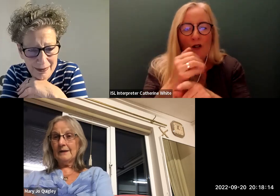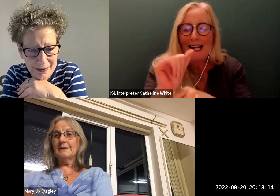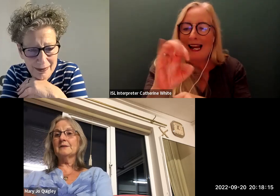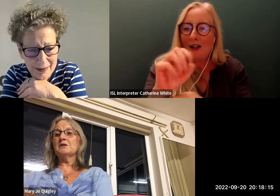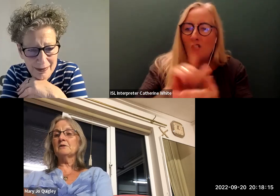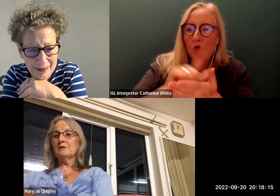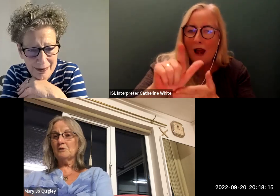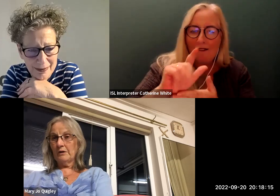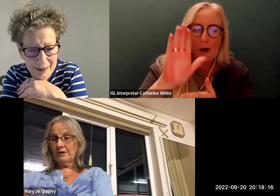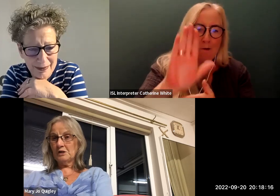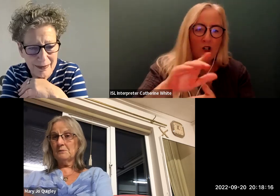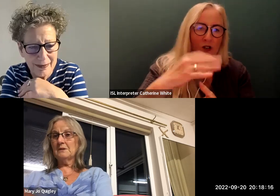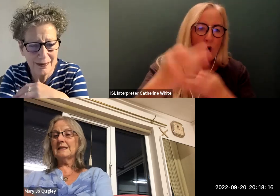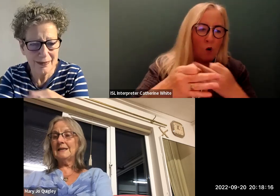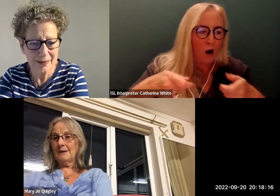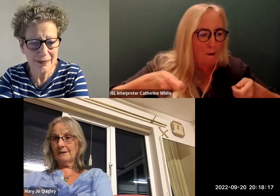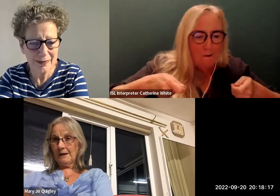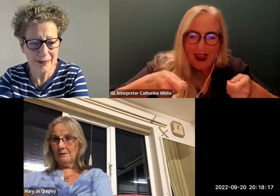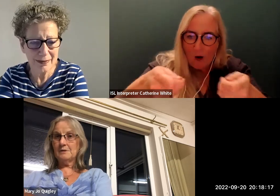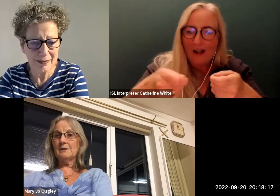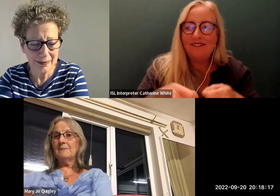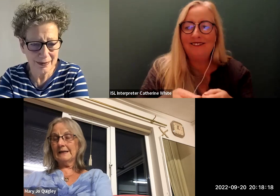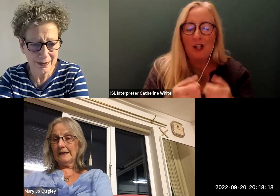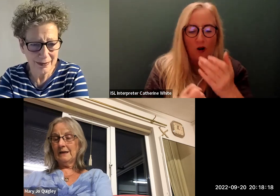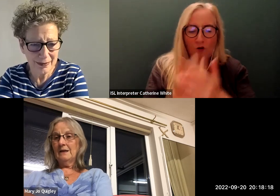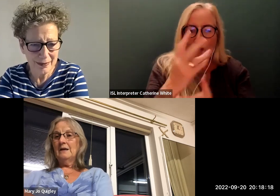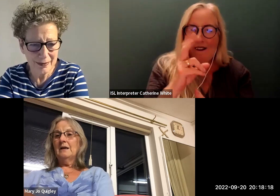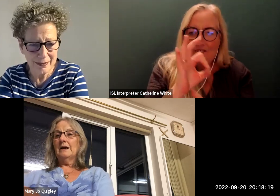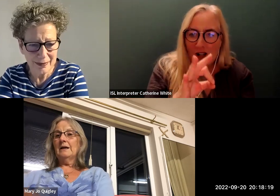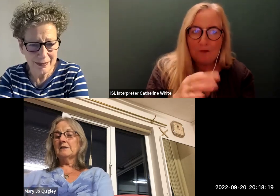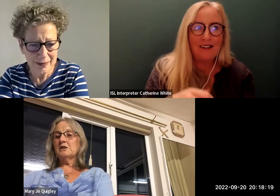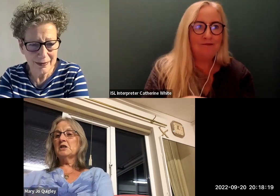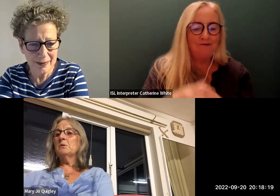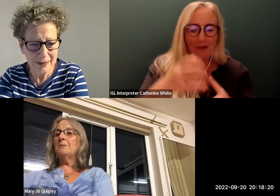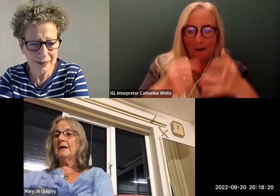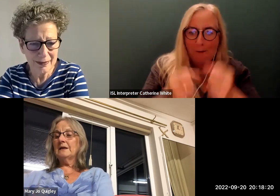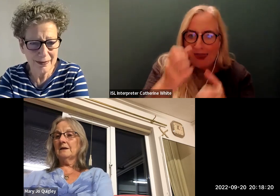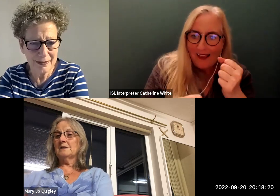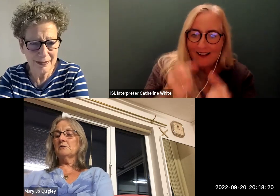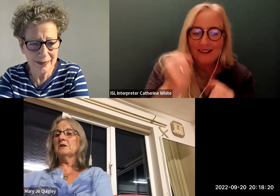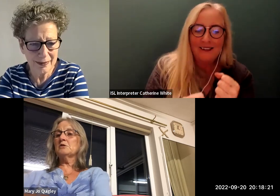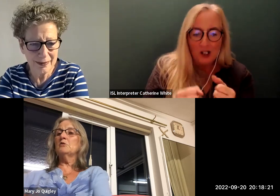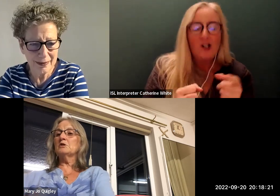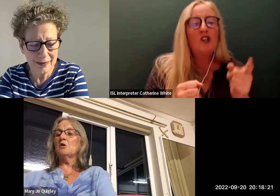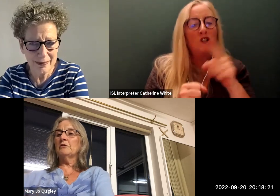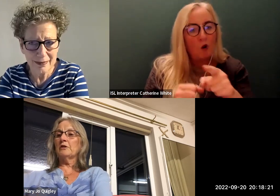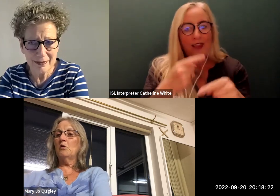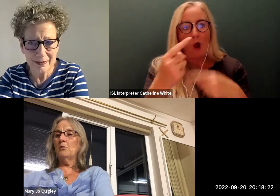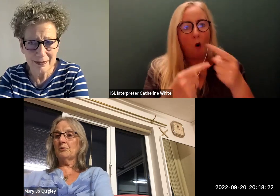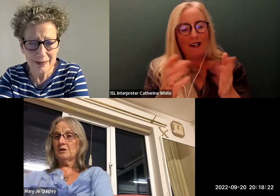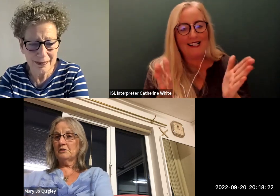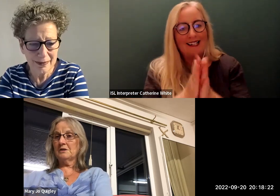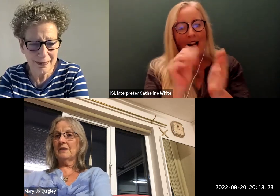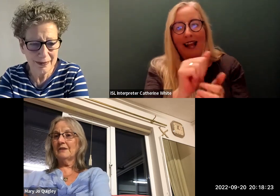ploughing and growing vegetables and keeping cows and milking. And she would bake. And so they sold all their